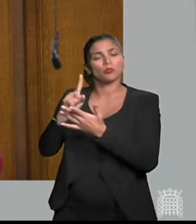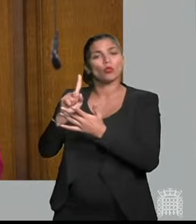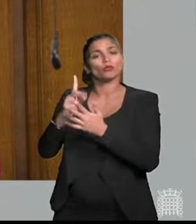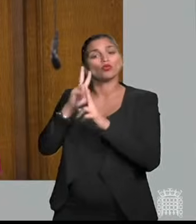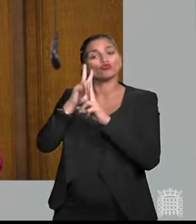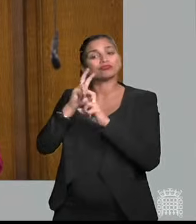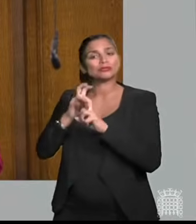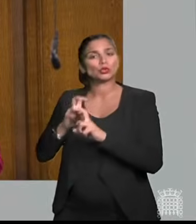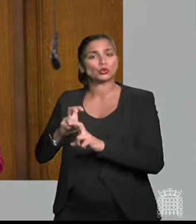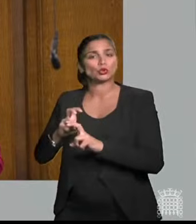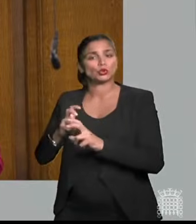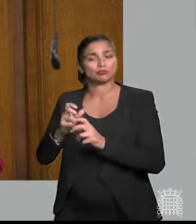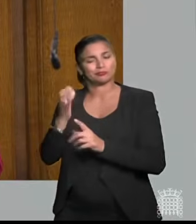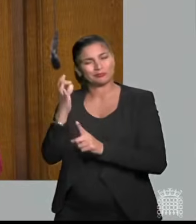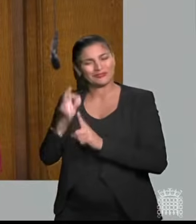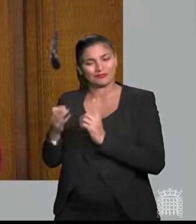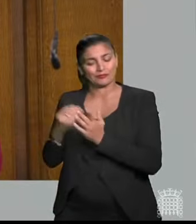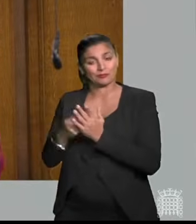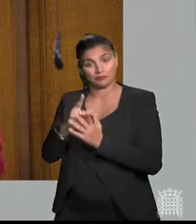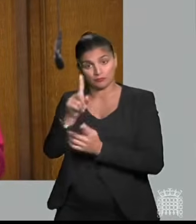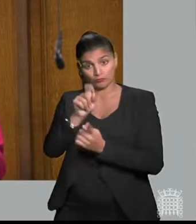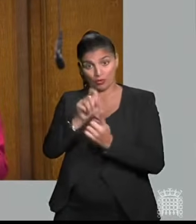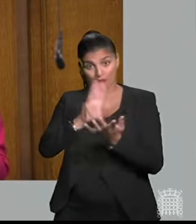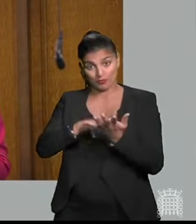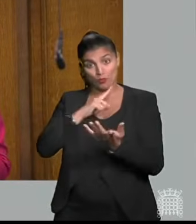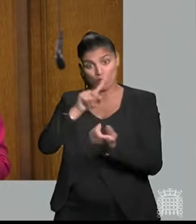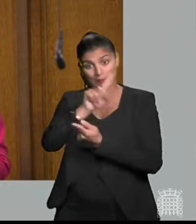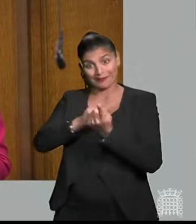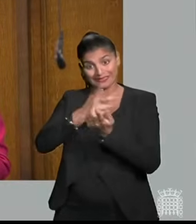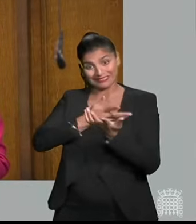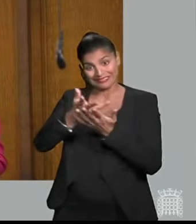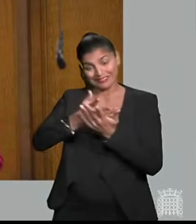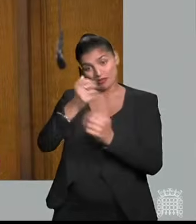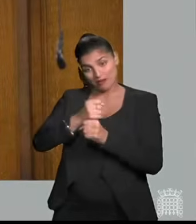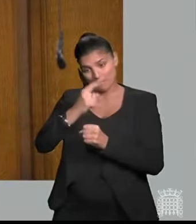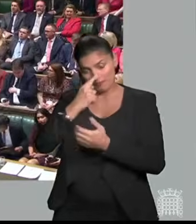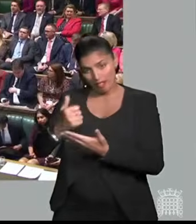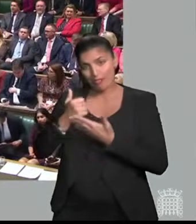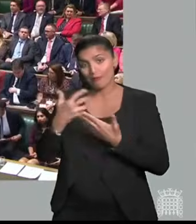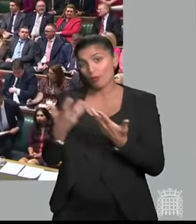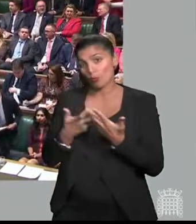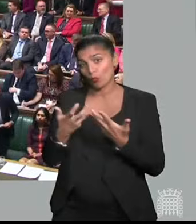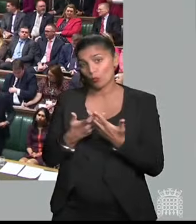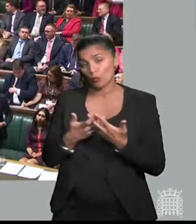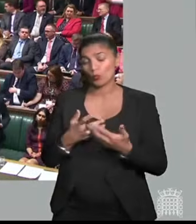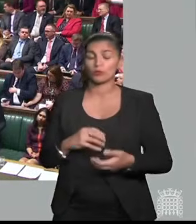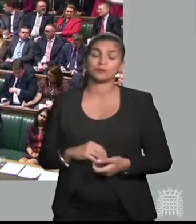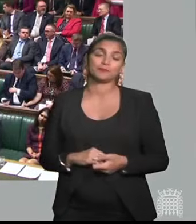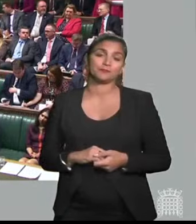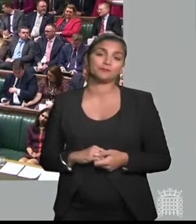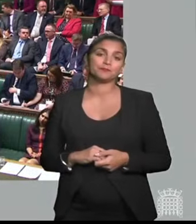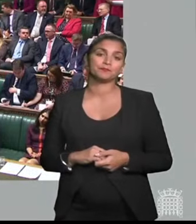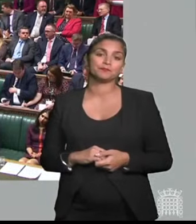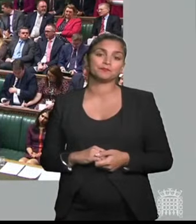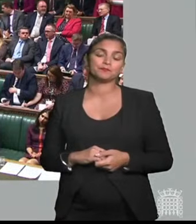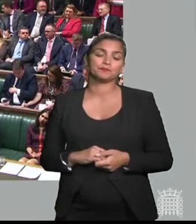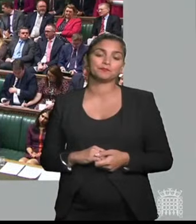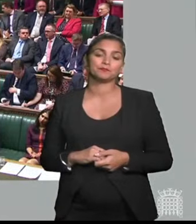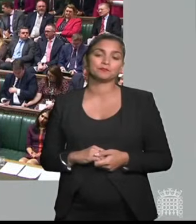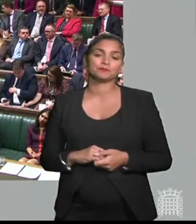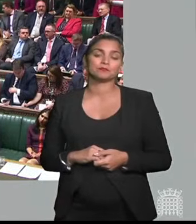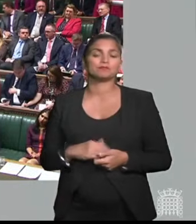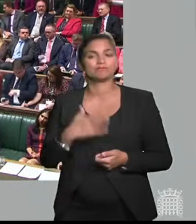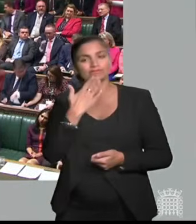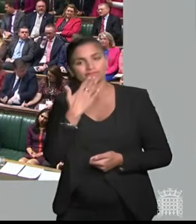cancer. Will the Prime Minister meet with us to discuss this and how the government can help us save more lives from breast cancer? Mr. Speaker, I thank my